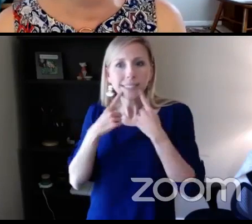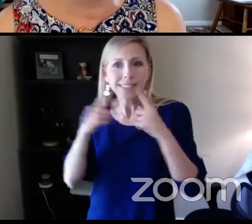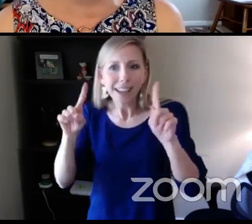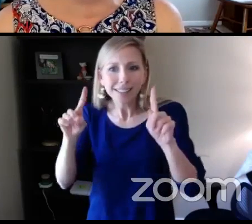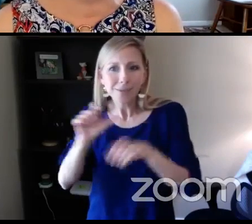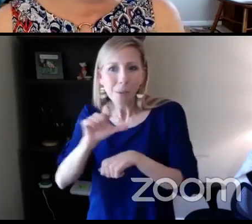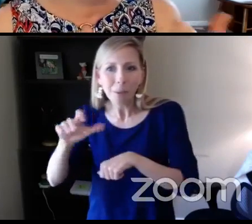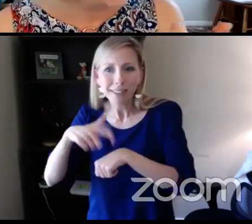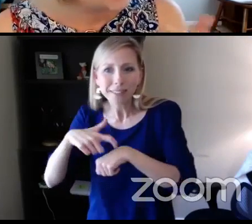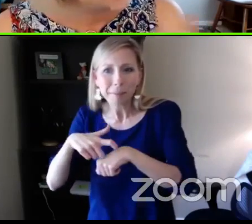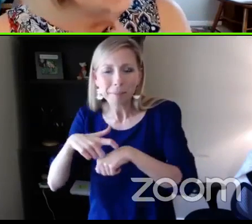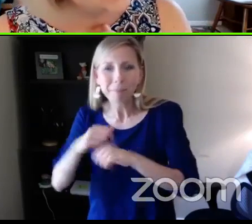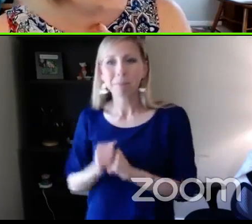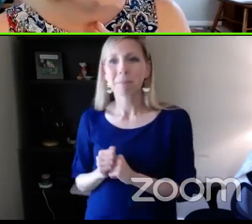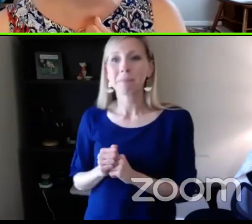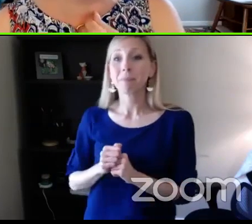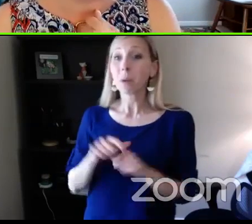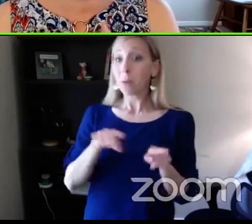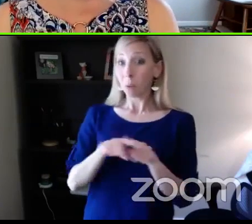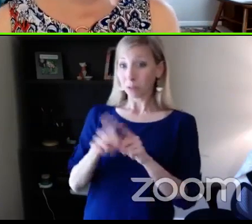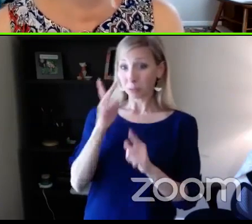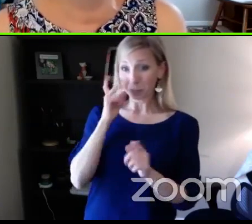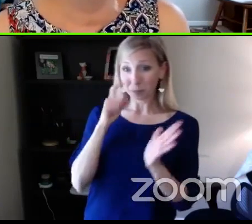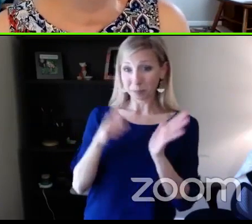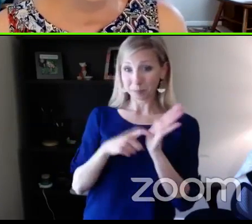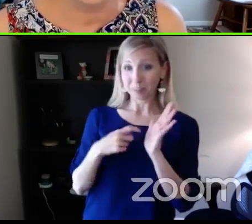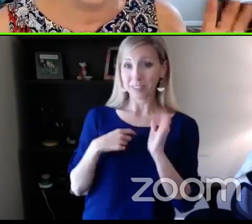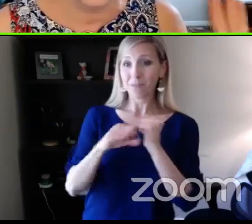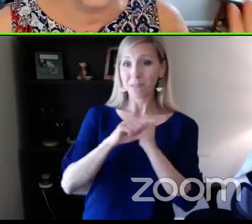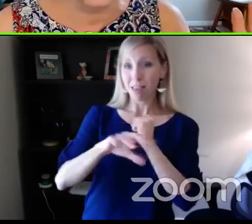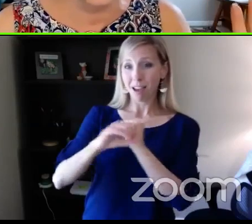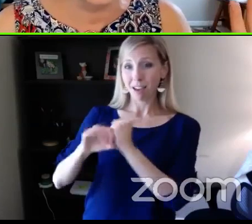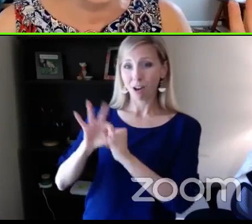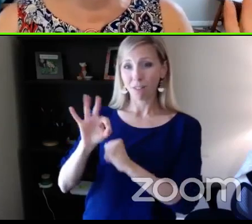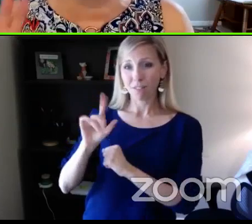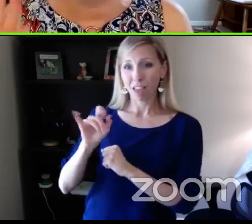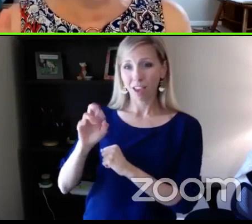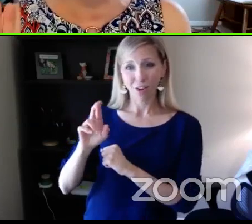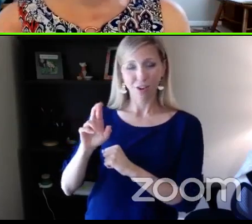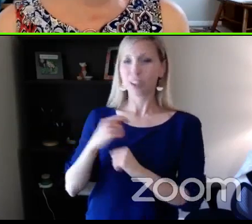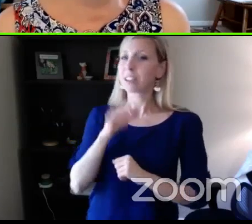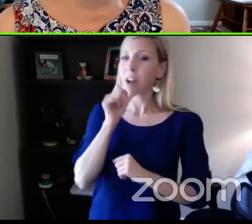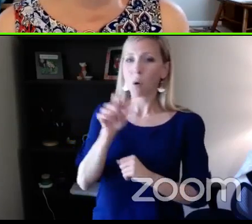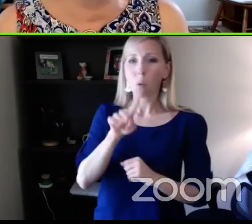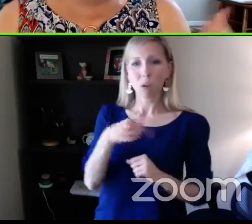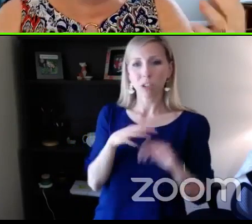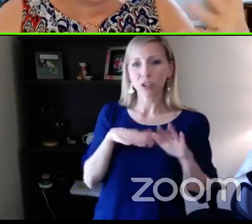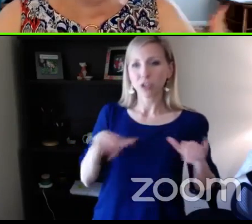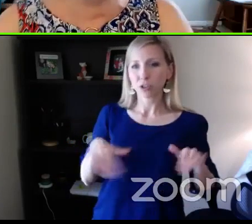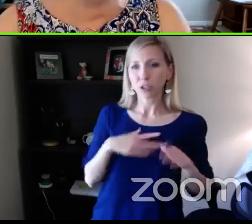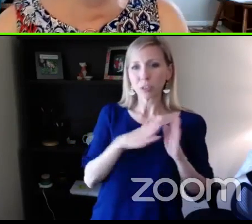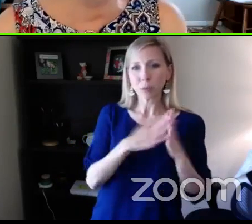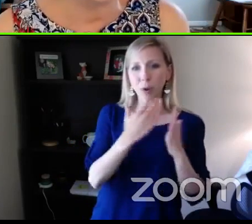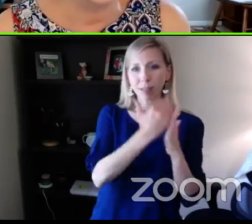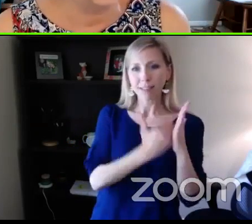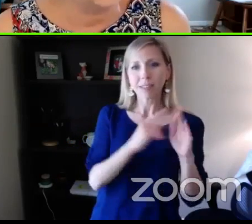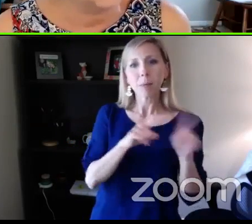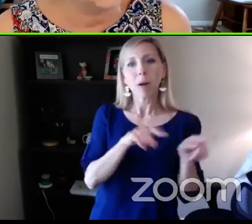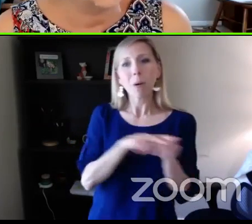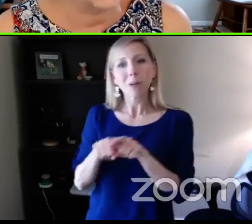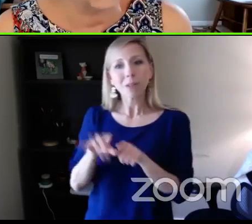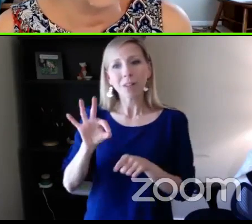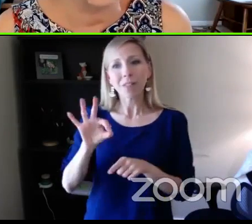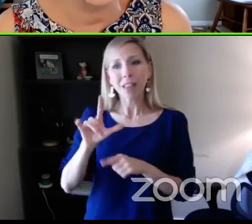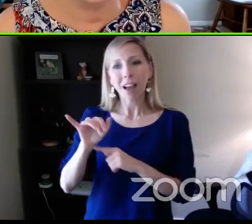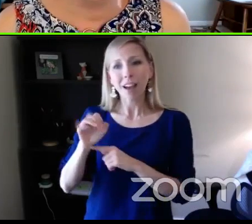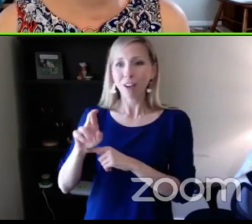out. There was a flyer too that's listed. It's not just the children's book list. There's also the flyer that kind of goes over all of the